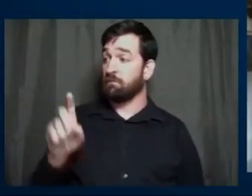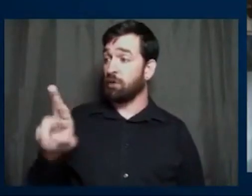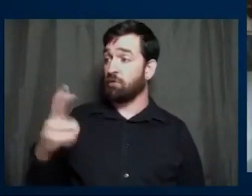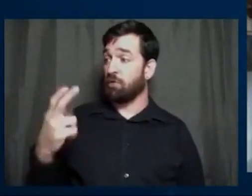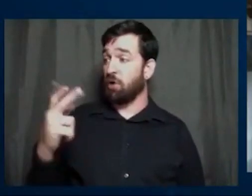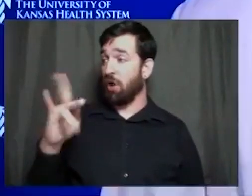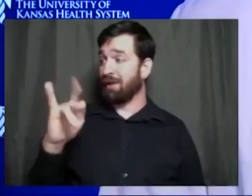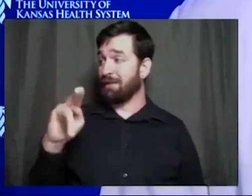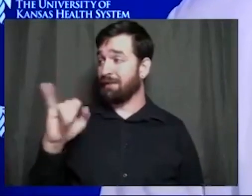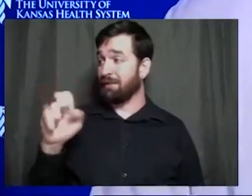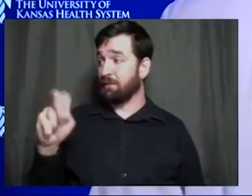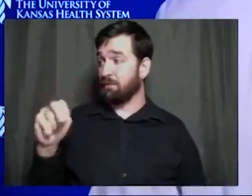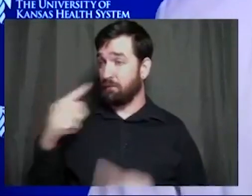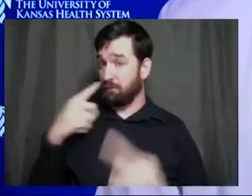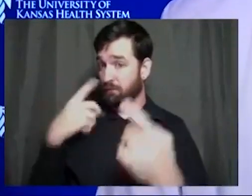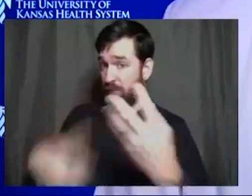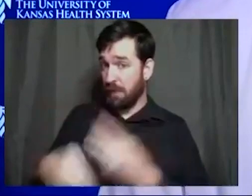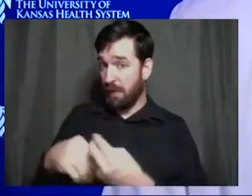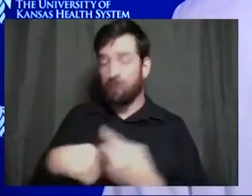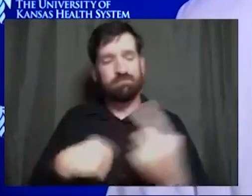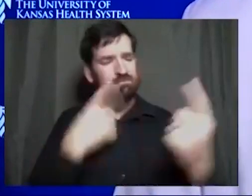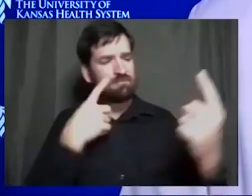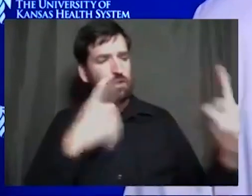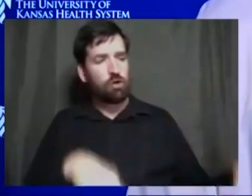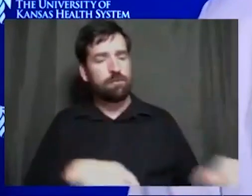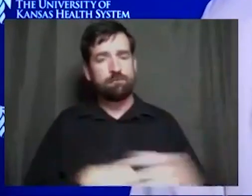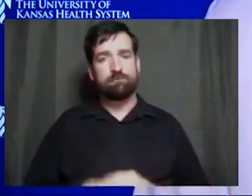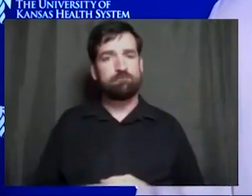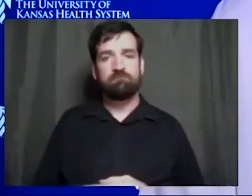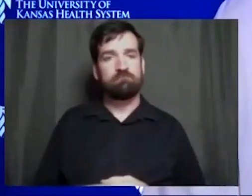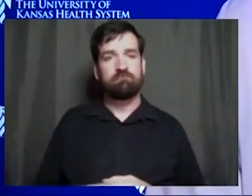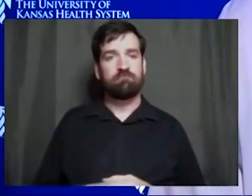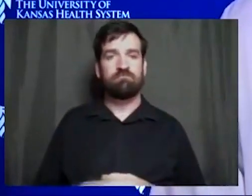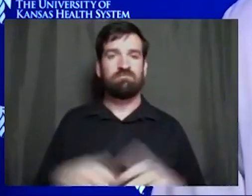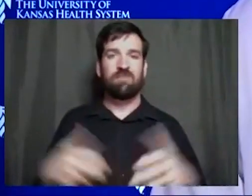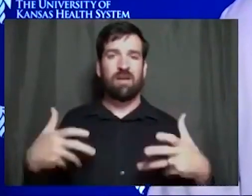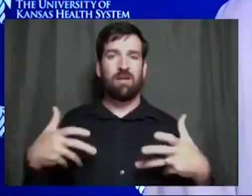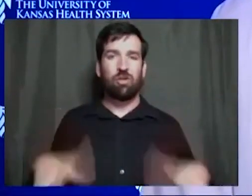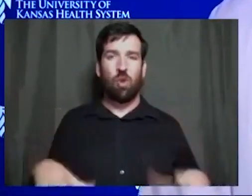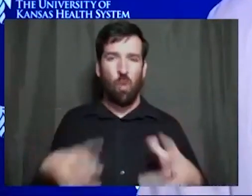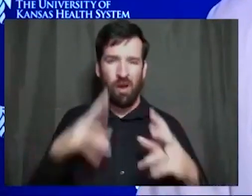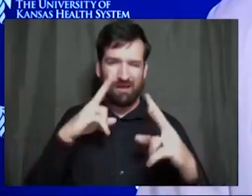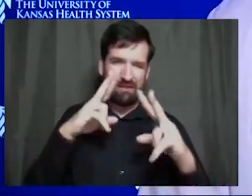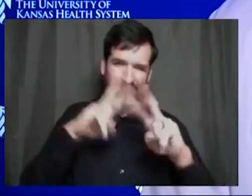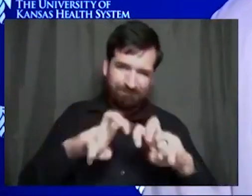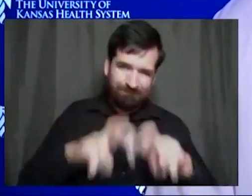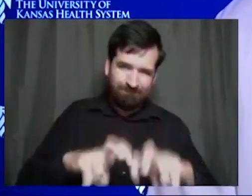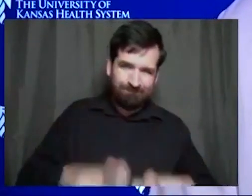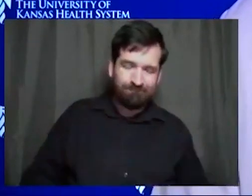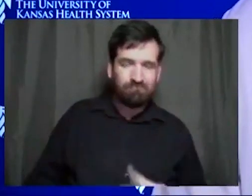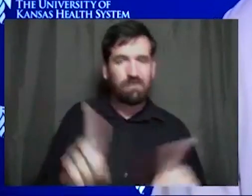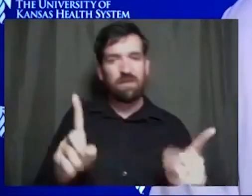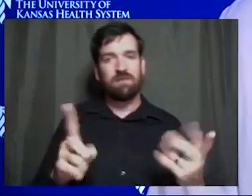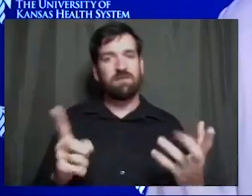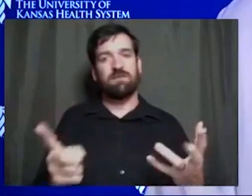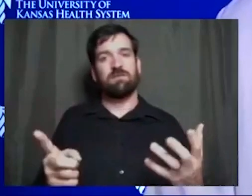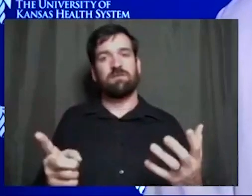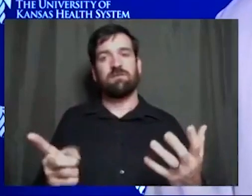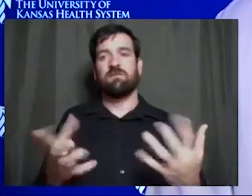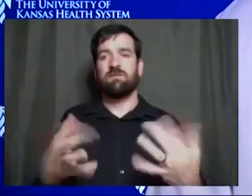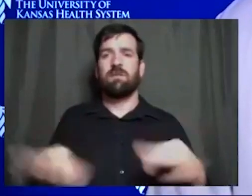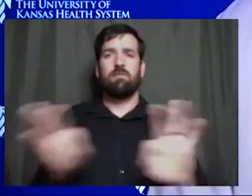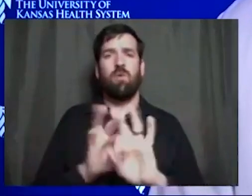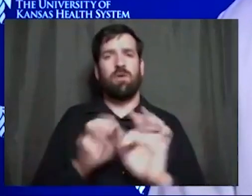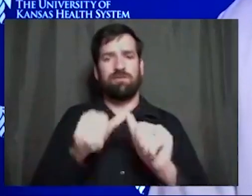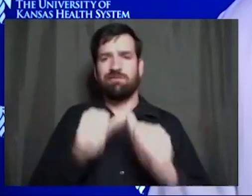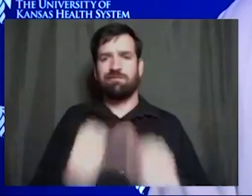I would agree. I mean, I think it's just, we don't want to be splitting too many hairs here, but I think it is important to continue just that